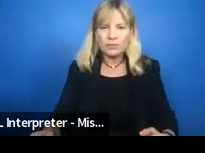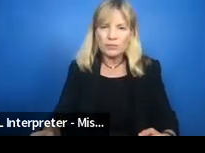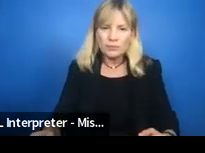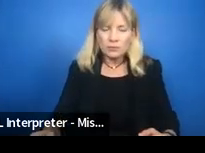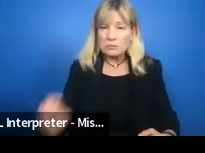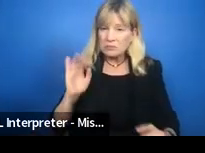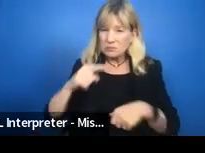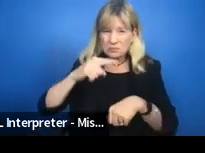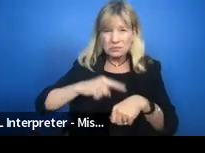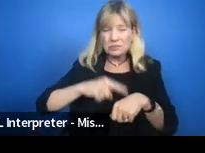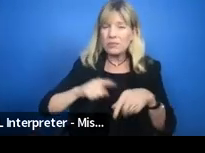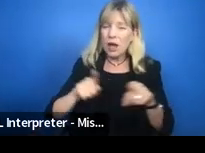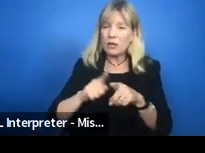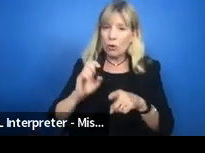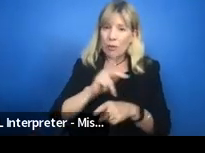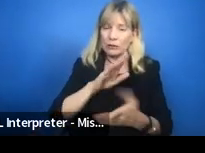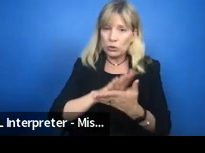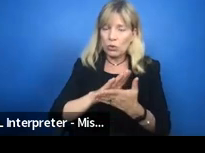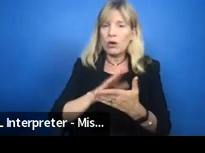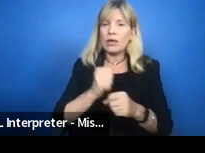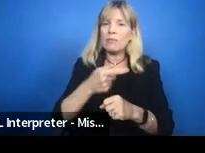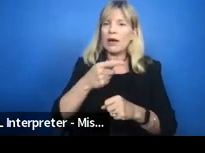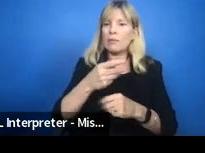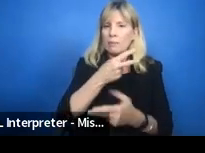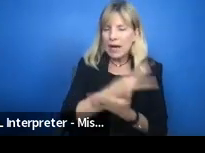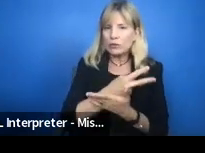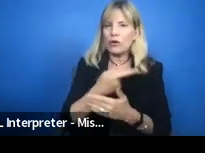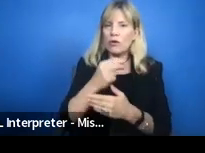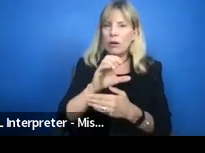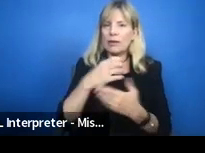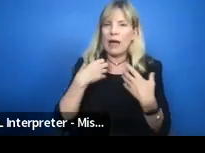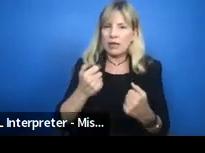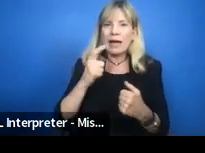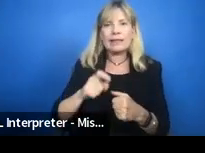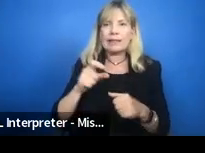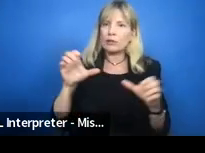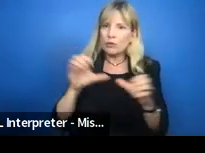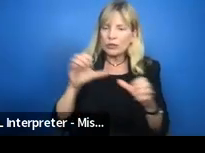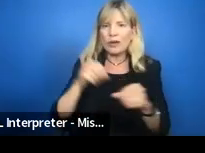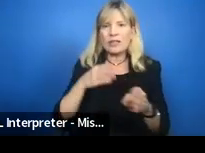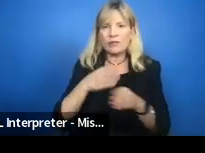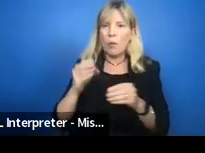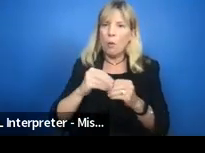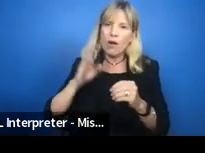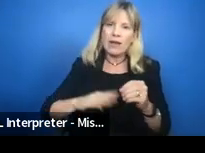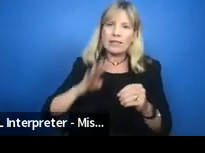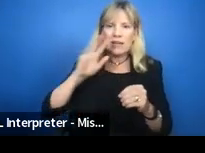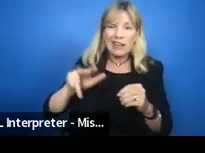At that time, I also went back to school for my Master of Public Health because I wanted to get credentialed in this field a little more than being able to speak